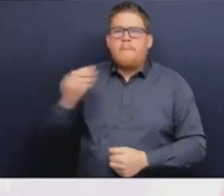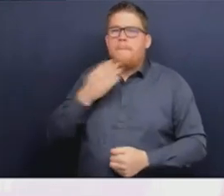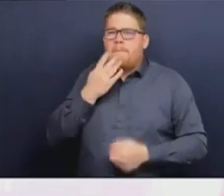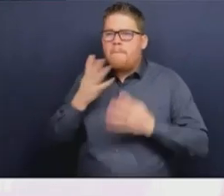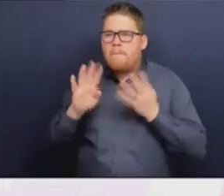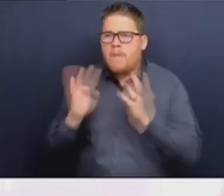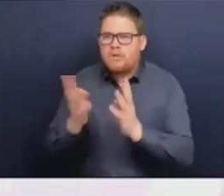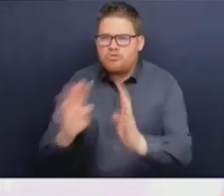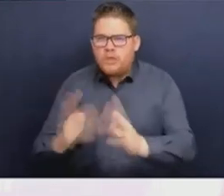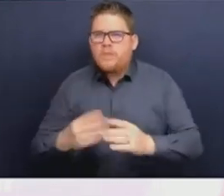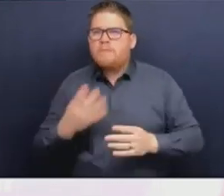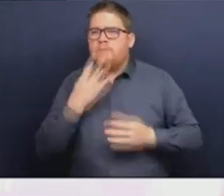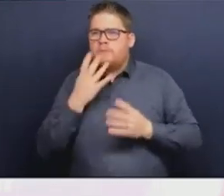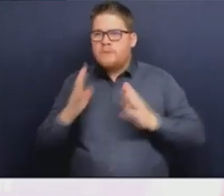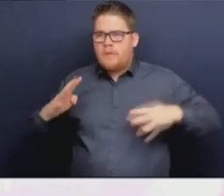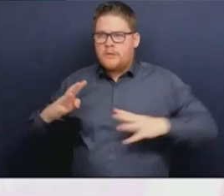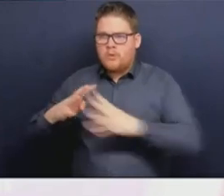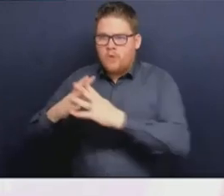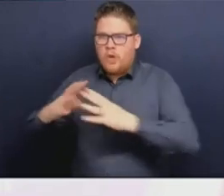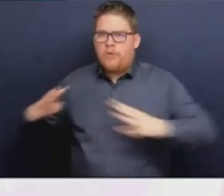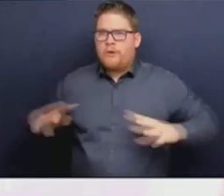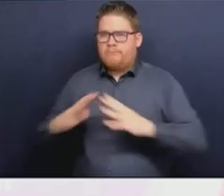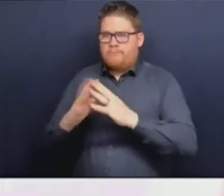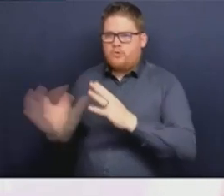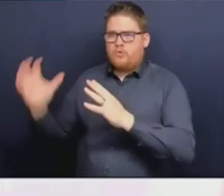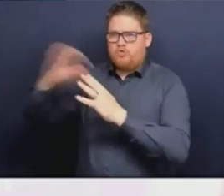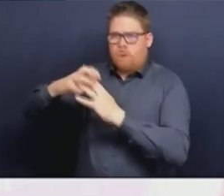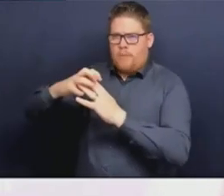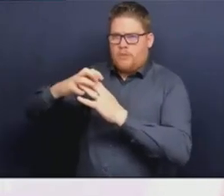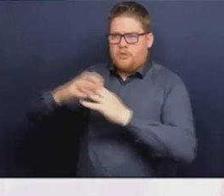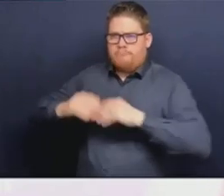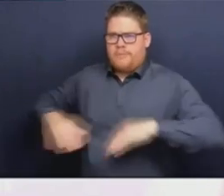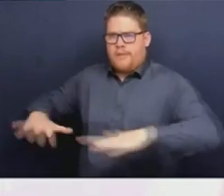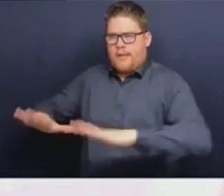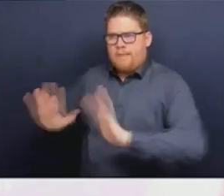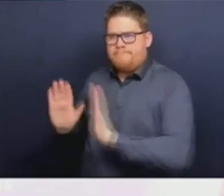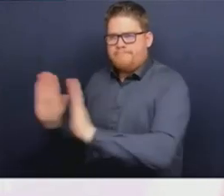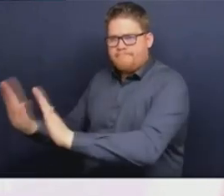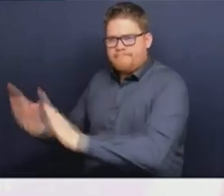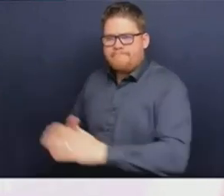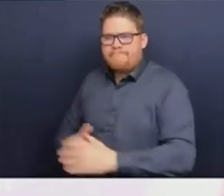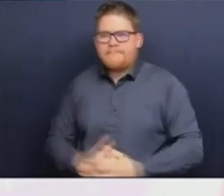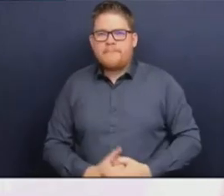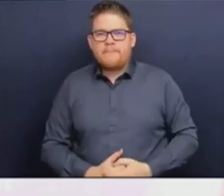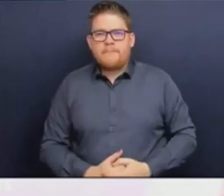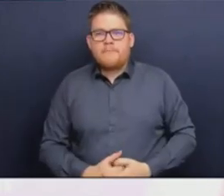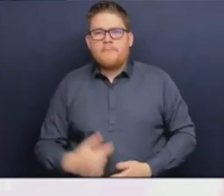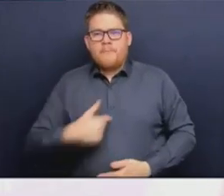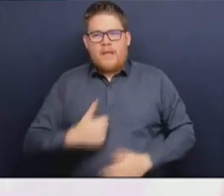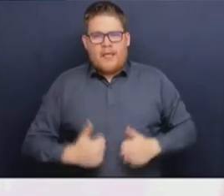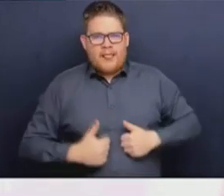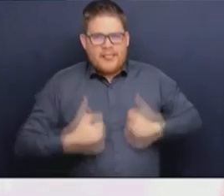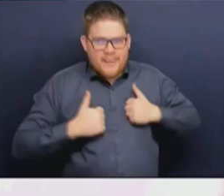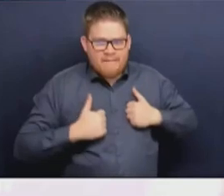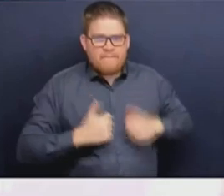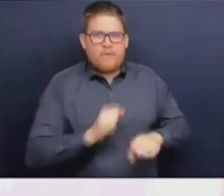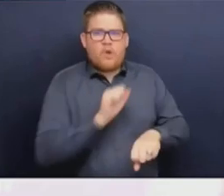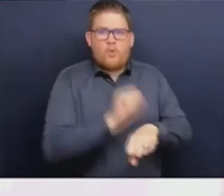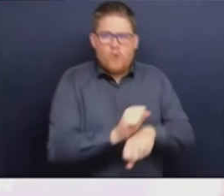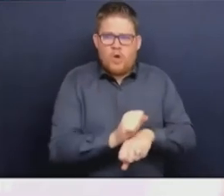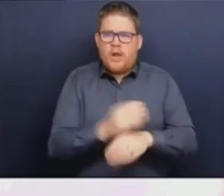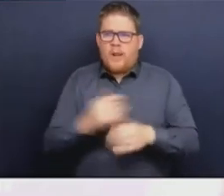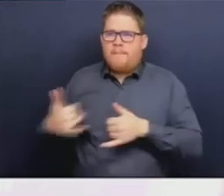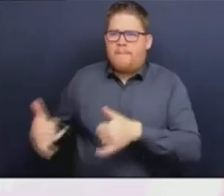daily basis at downtown SFU and at Hogan's Alley Society and in my home. And I say today, when we look